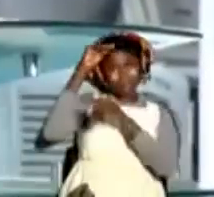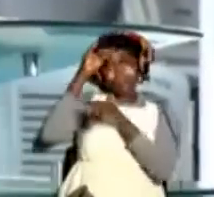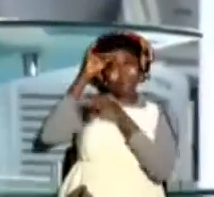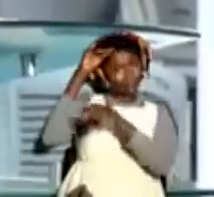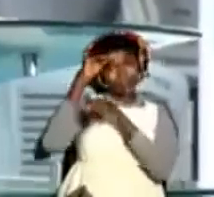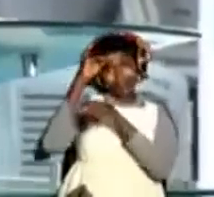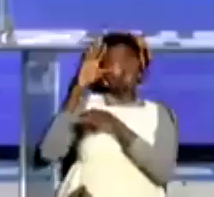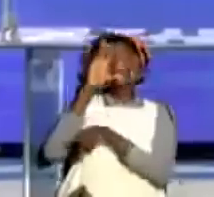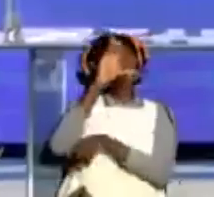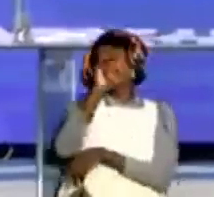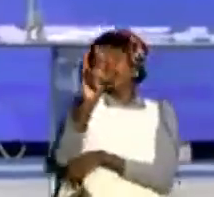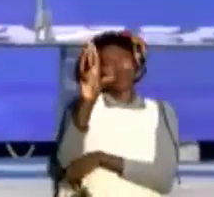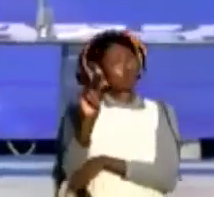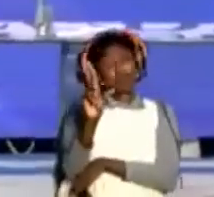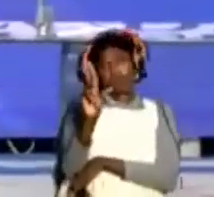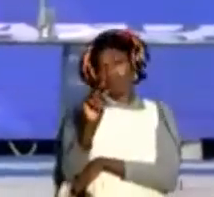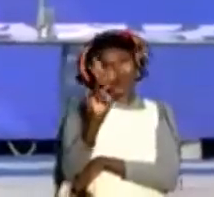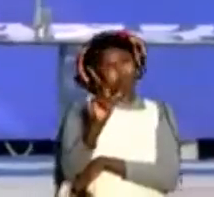man, no.